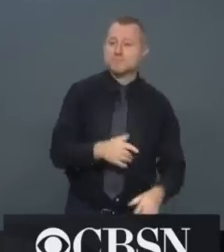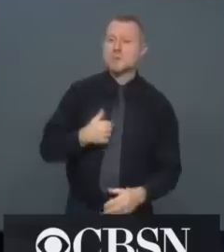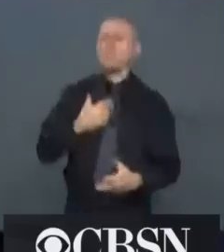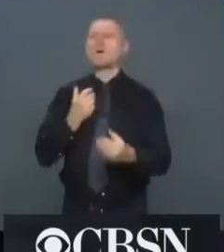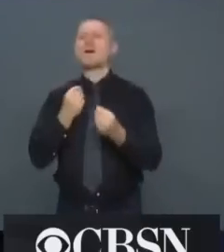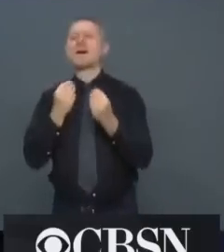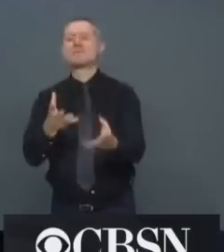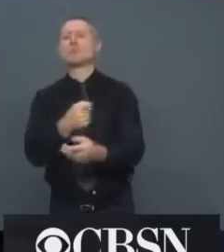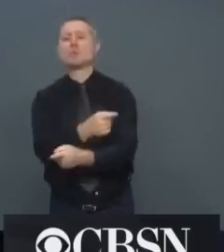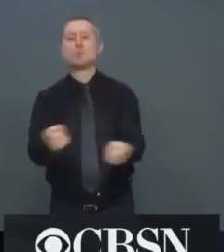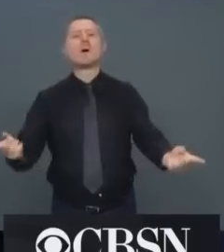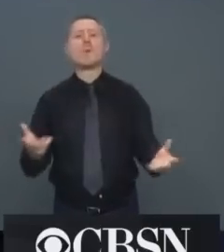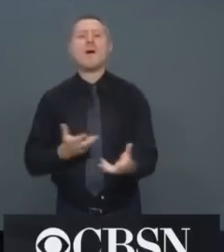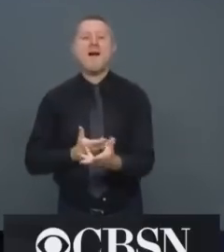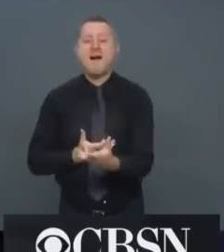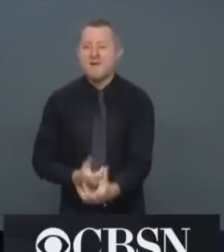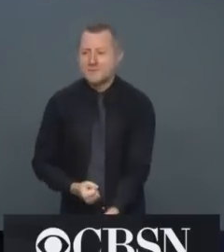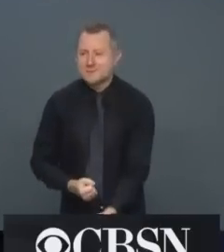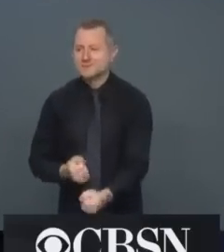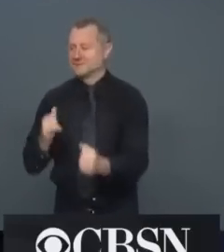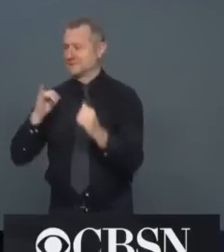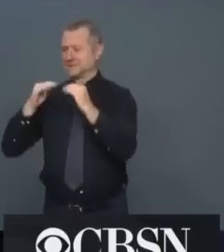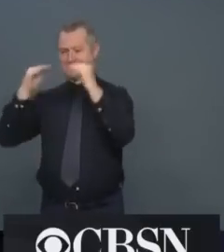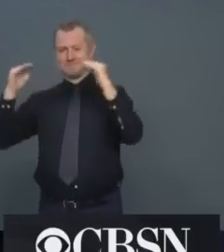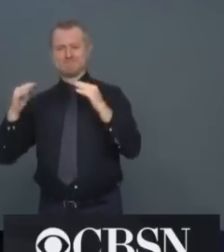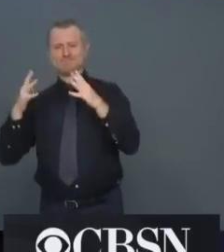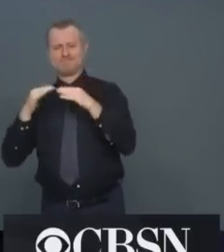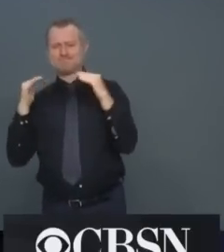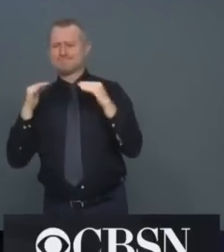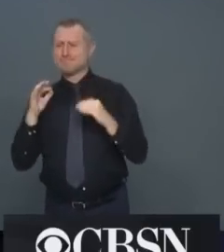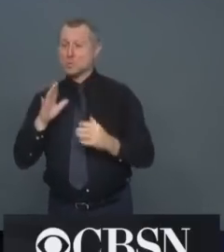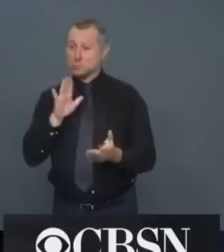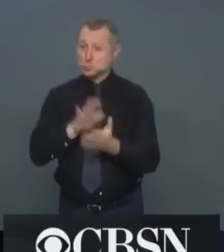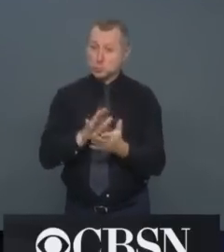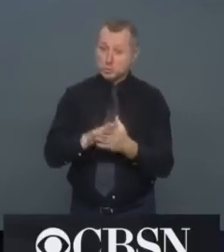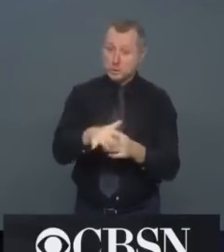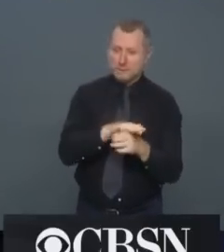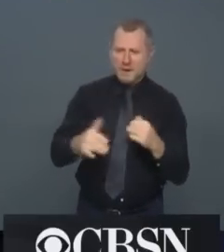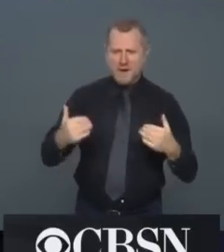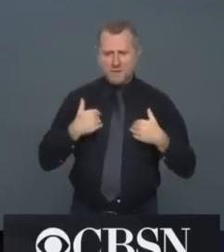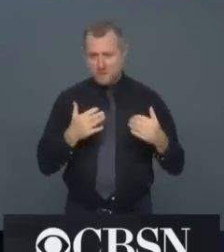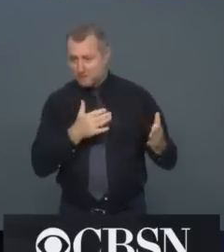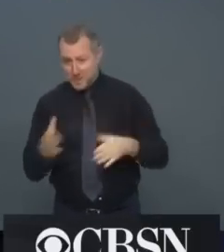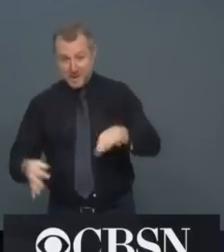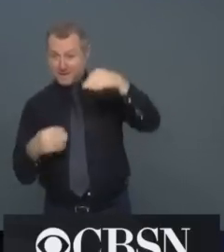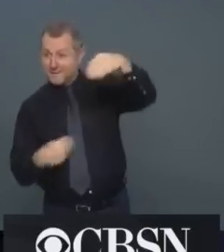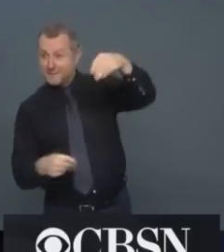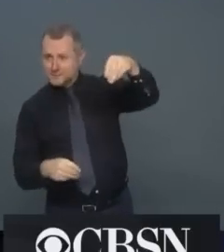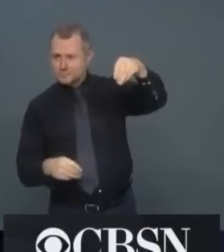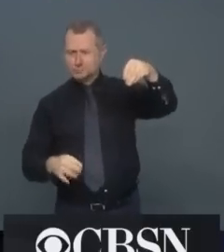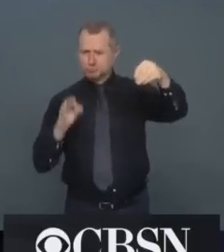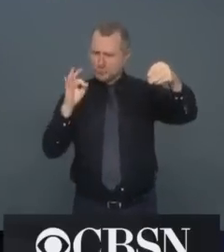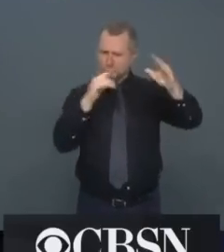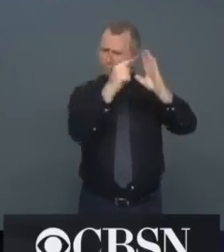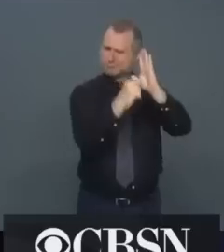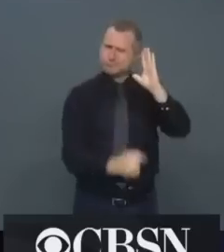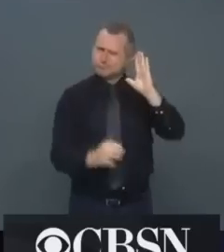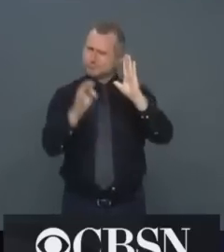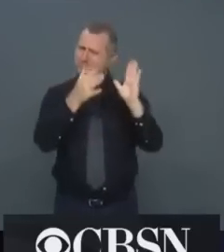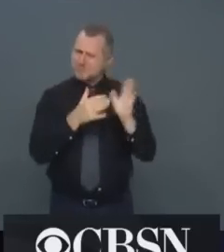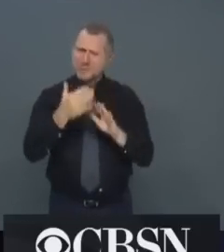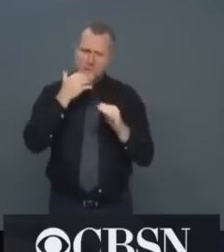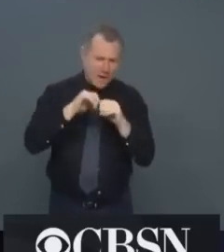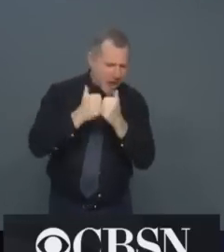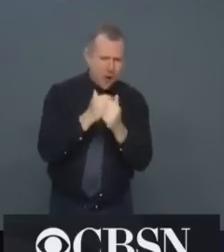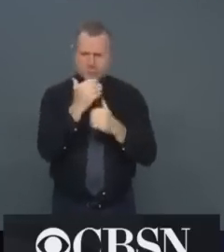right? You can have your own local plan, great, make your own local decision, but if you're